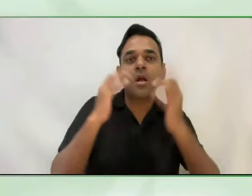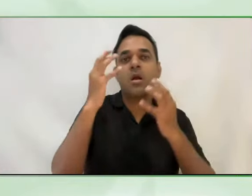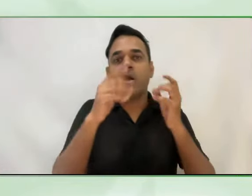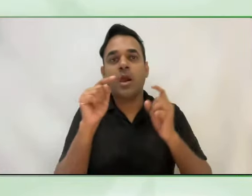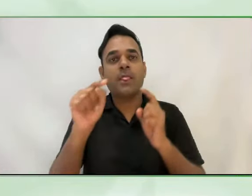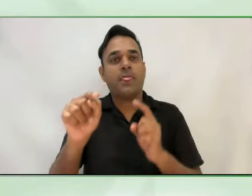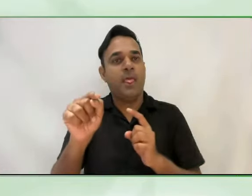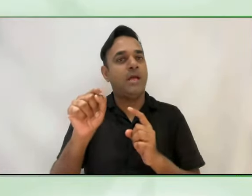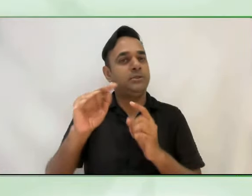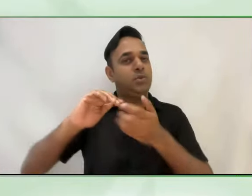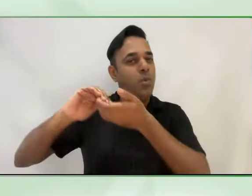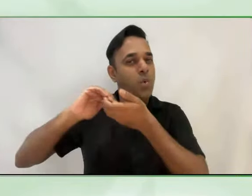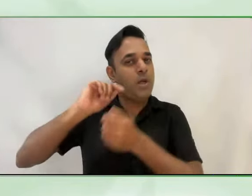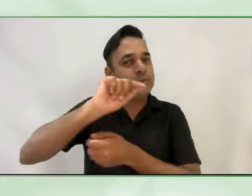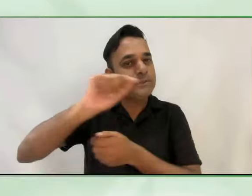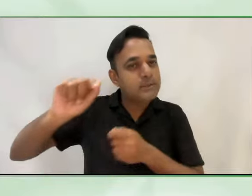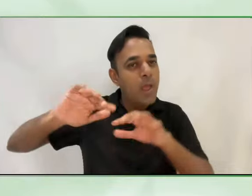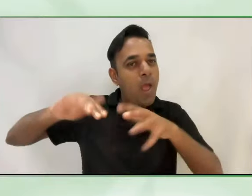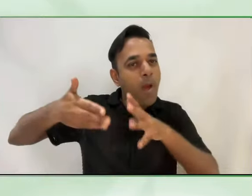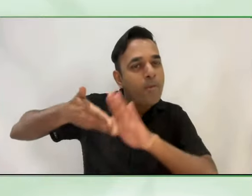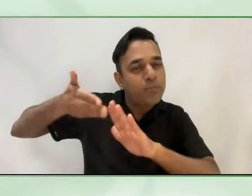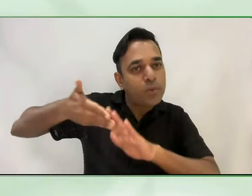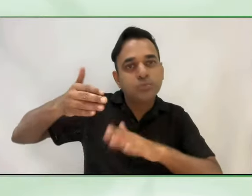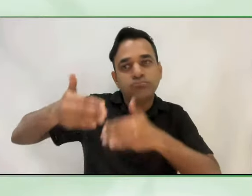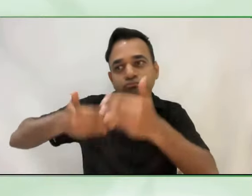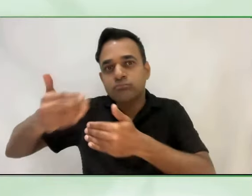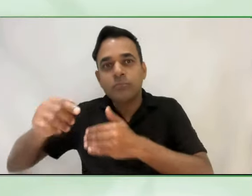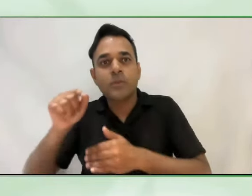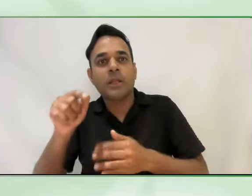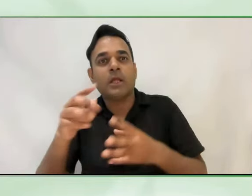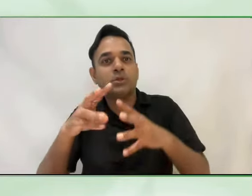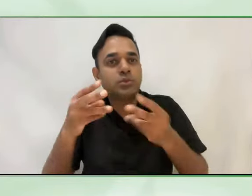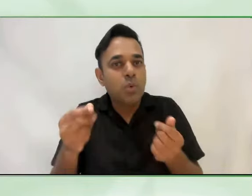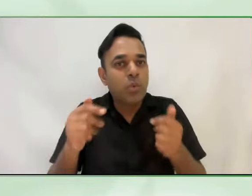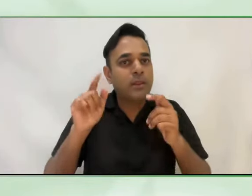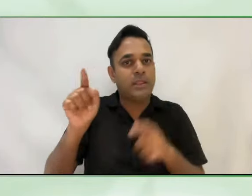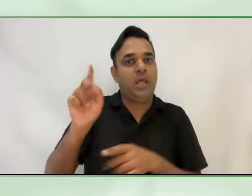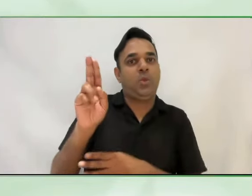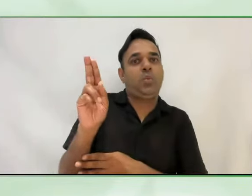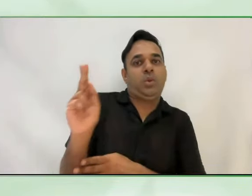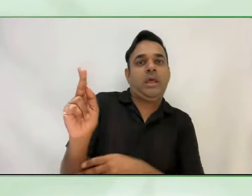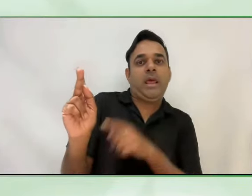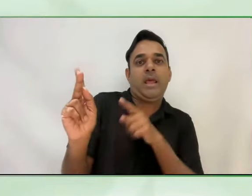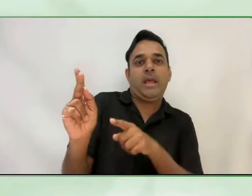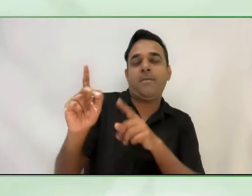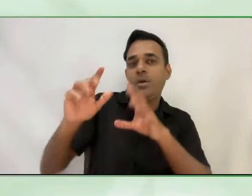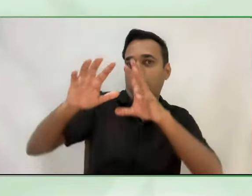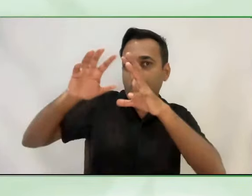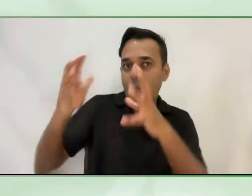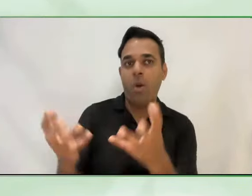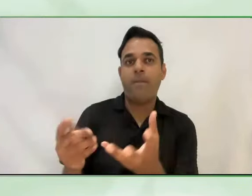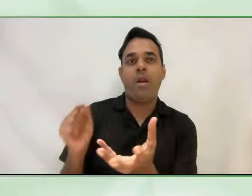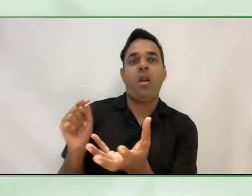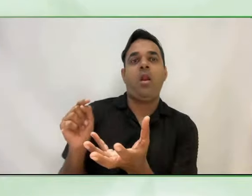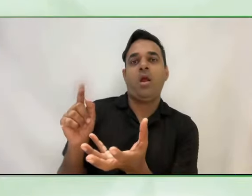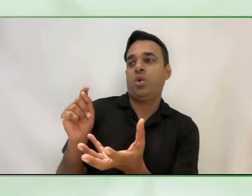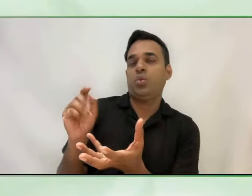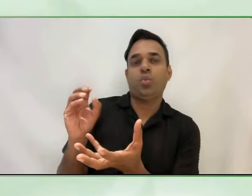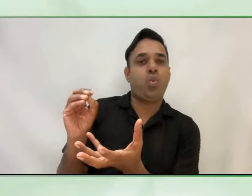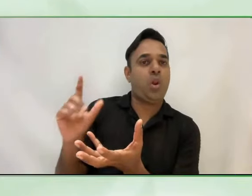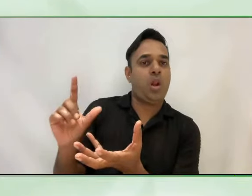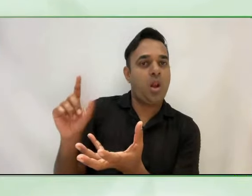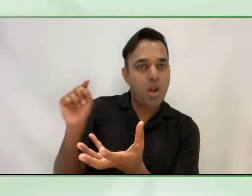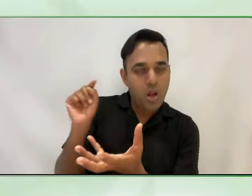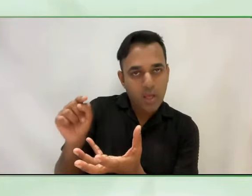us, we don't have the scale to roll this out globally. So for us, it's working with partners really in order to have